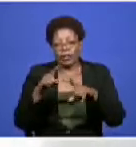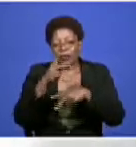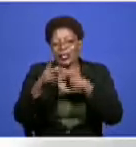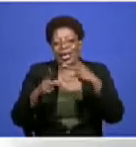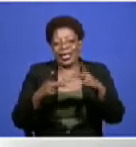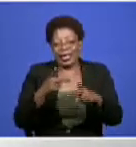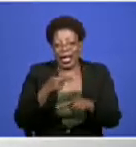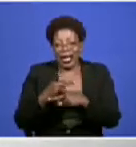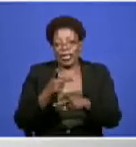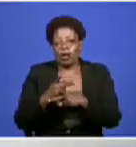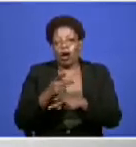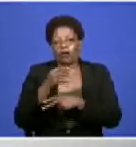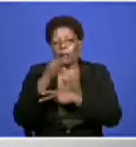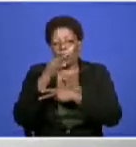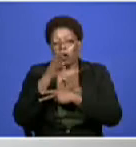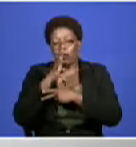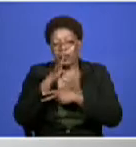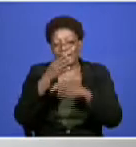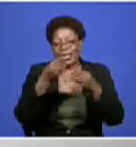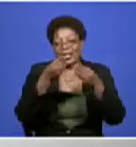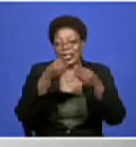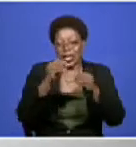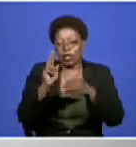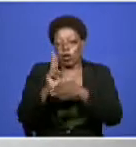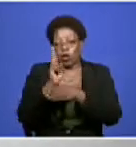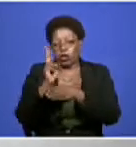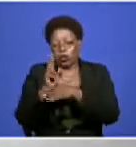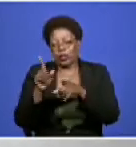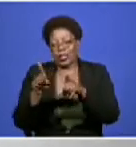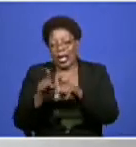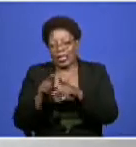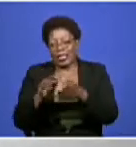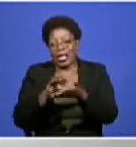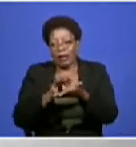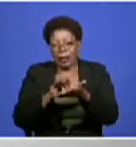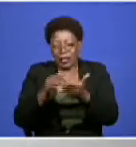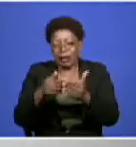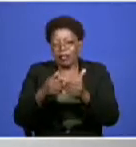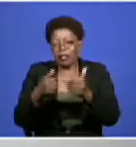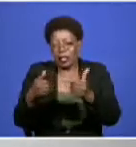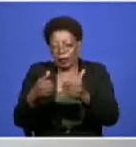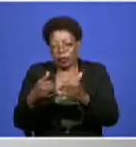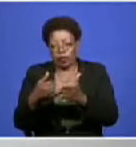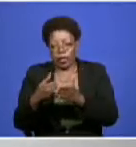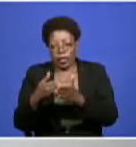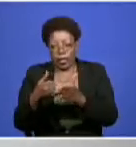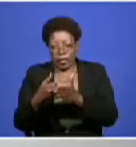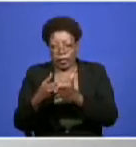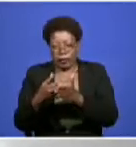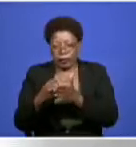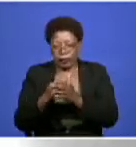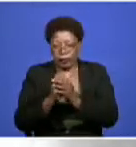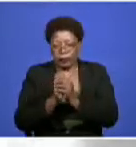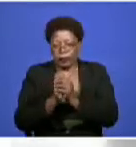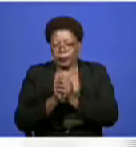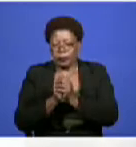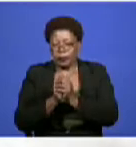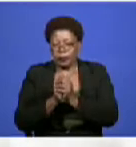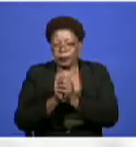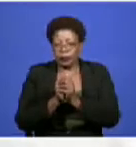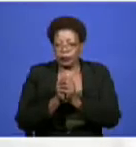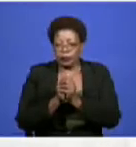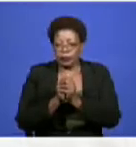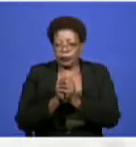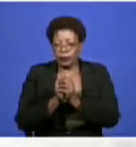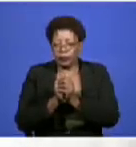for medical marijuana. And so the idea is, it may be that they have to zone certain islands. So certain islands, if we go along the industrial hemp route,